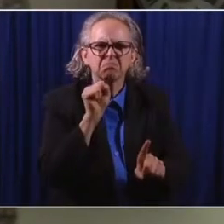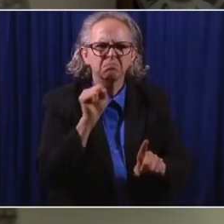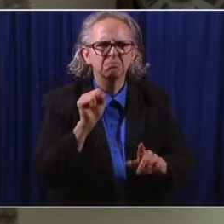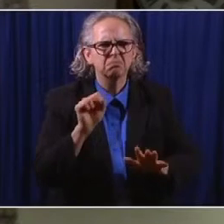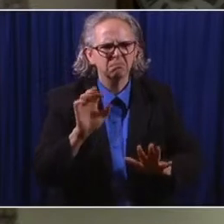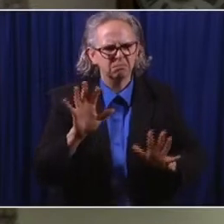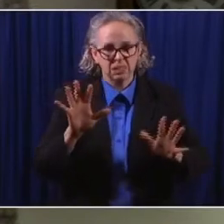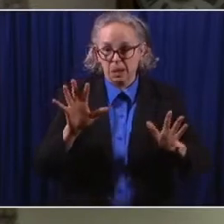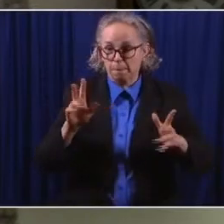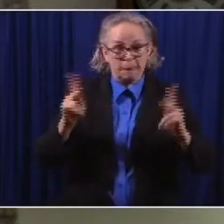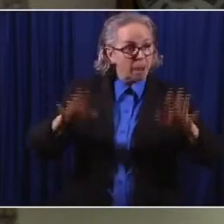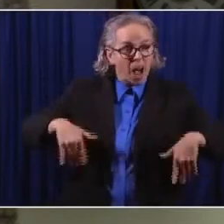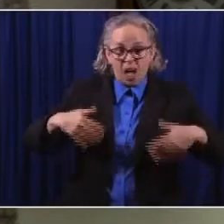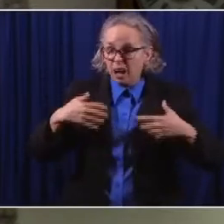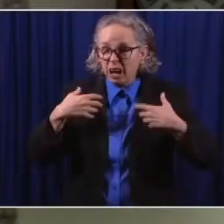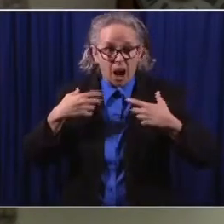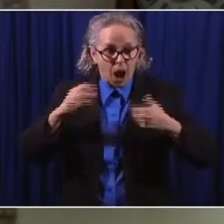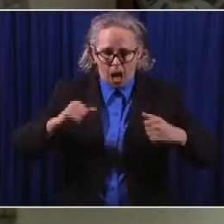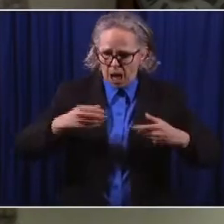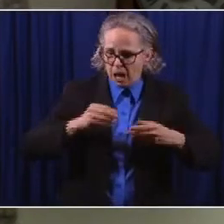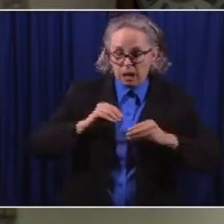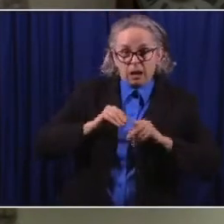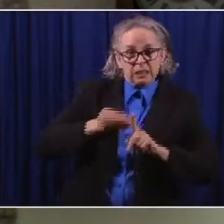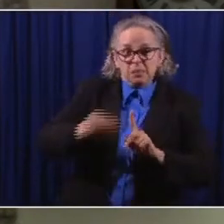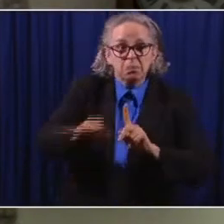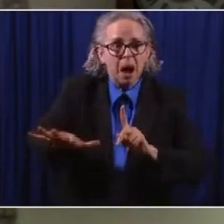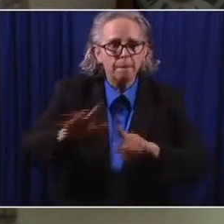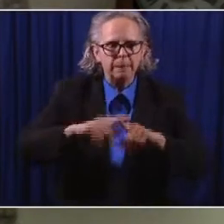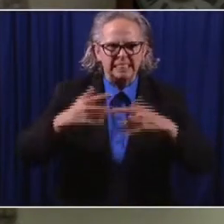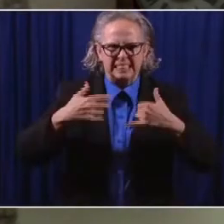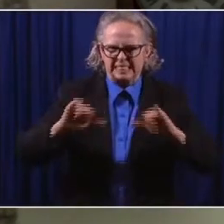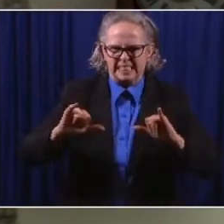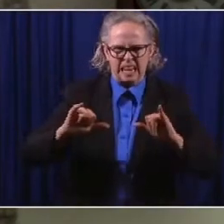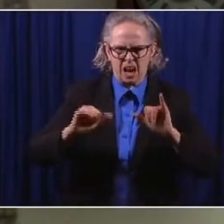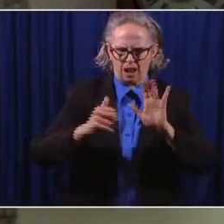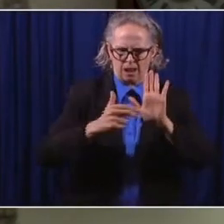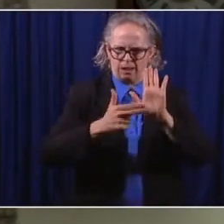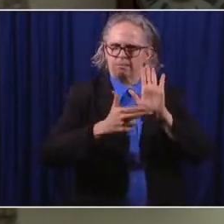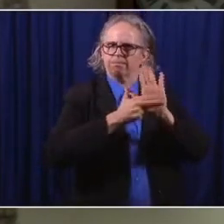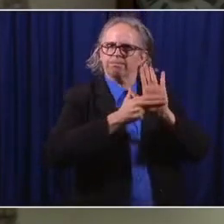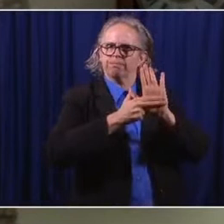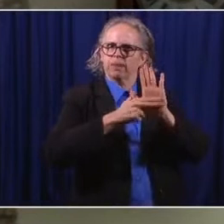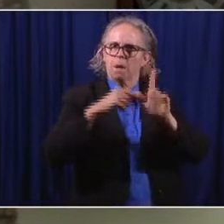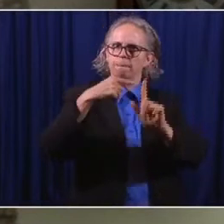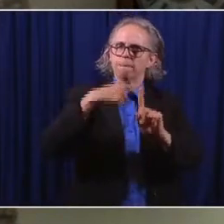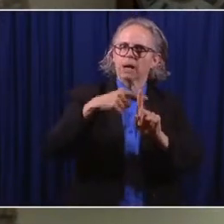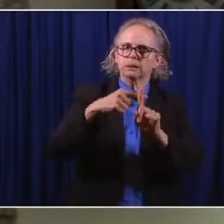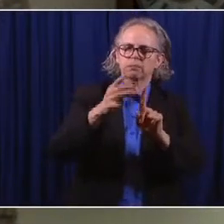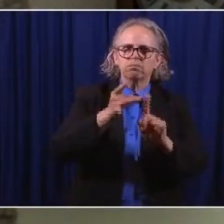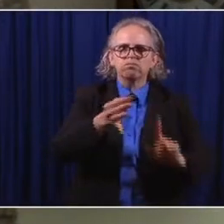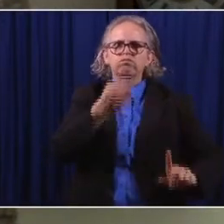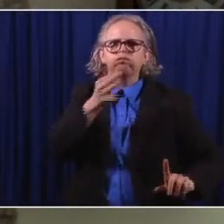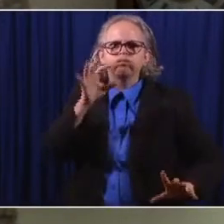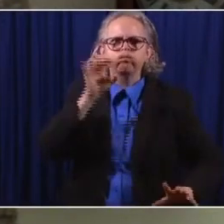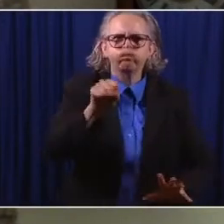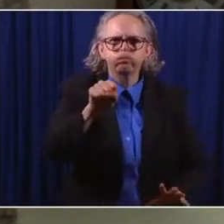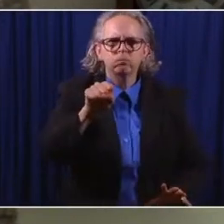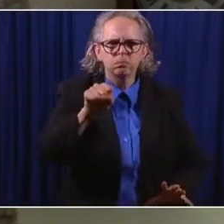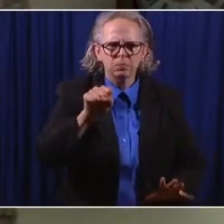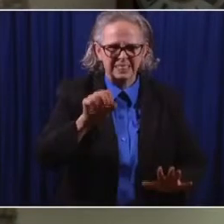So what you're seeing coming on the market is quicker tests, and you're seeing coming